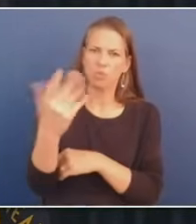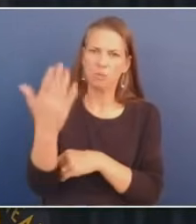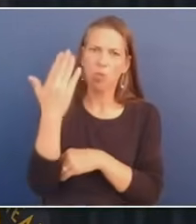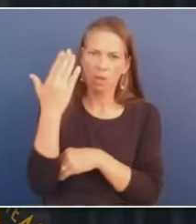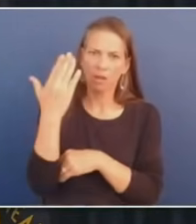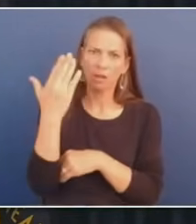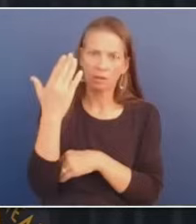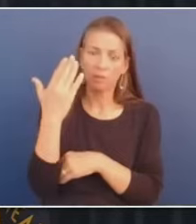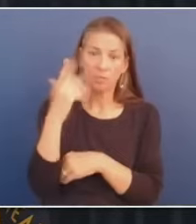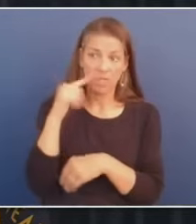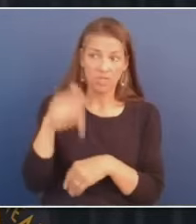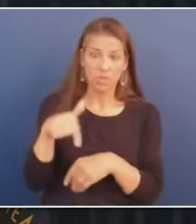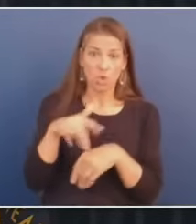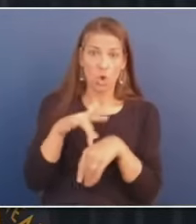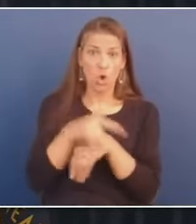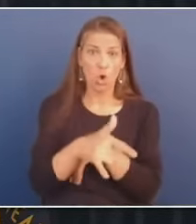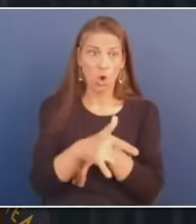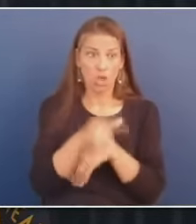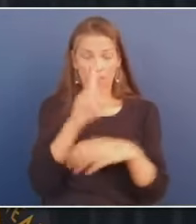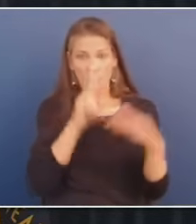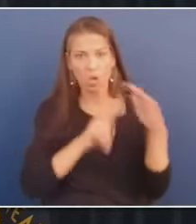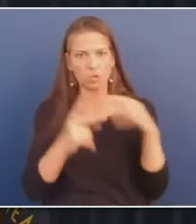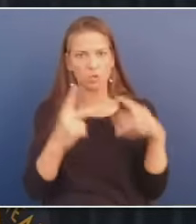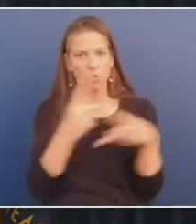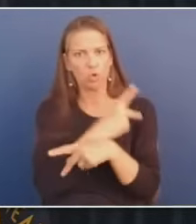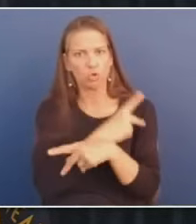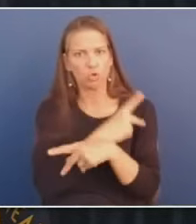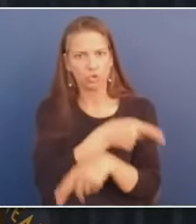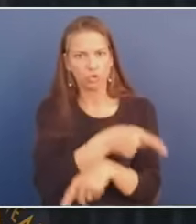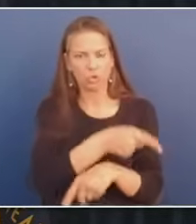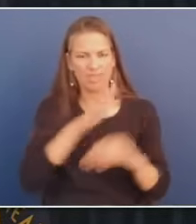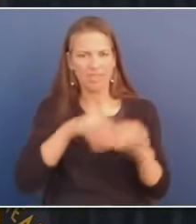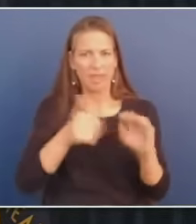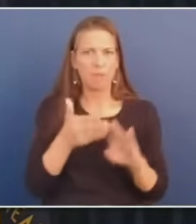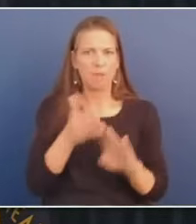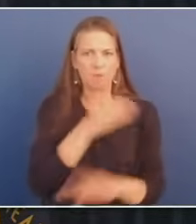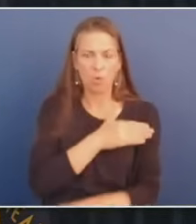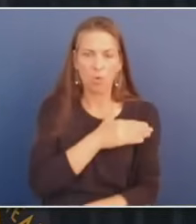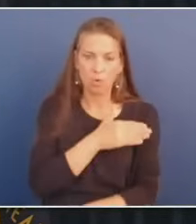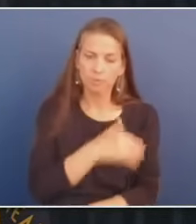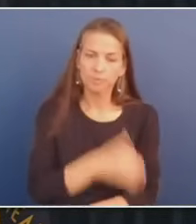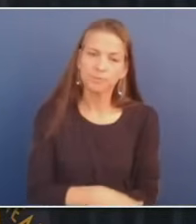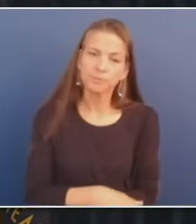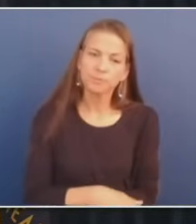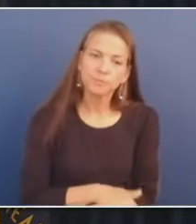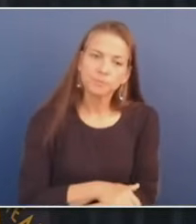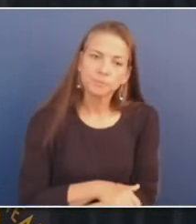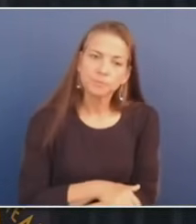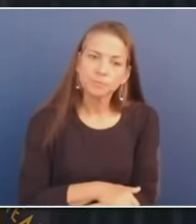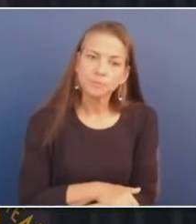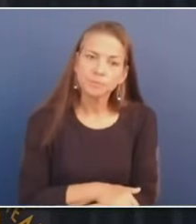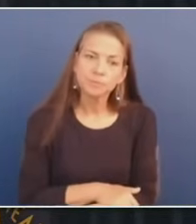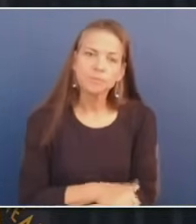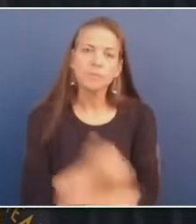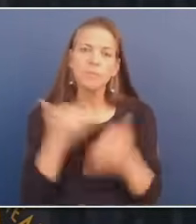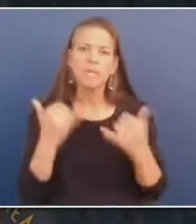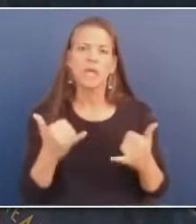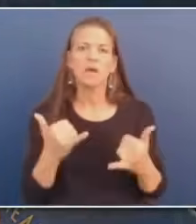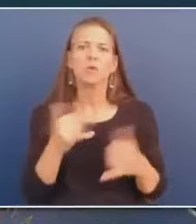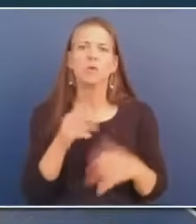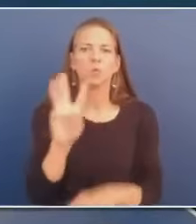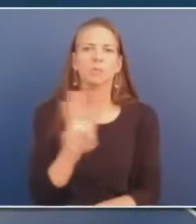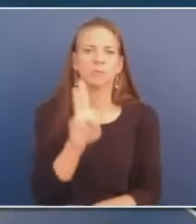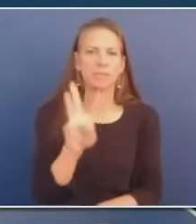early forecast is worse than the forecast we received before that event. All right, now let's go into Wednesday. Listen,